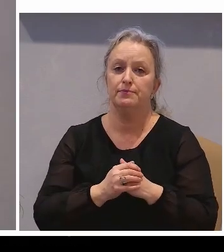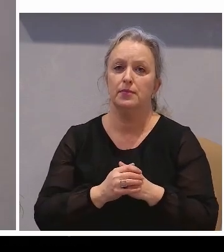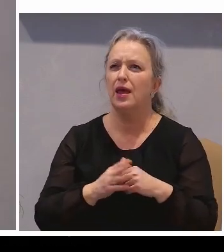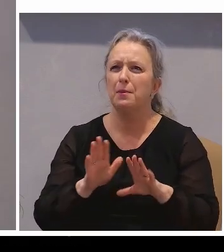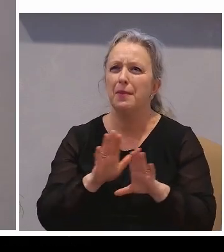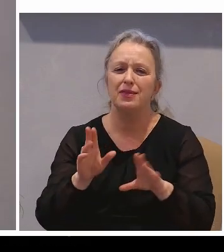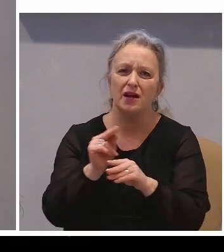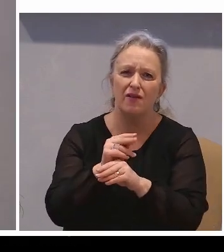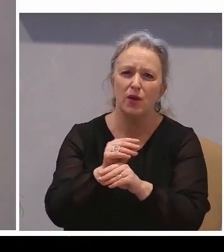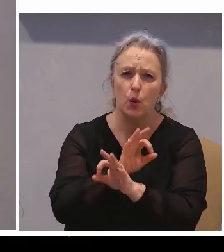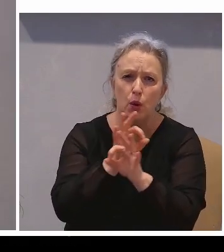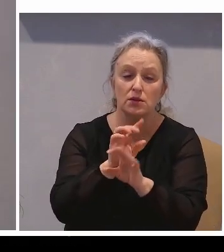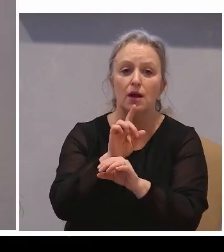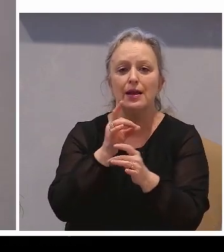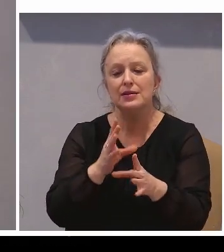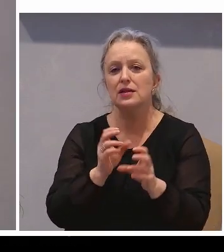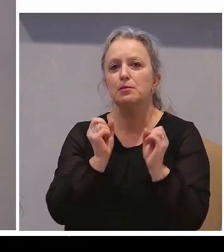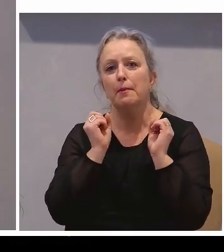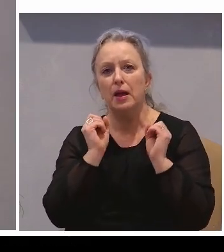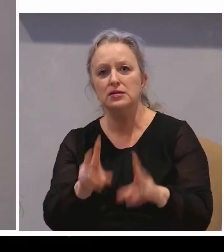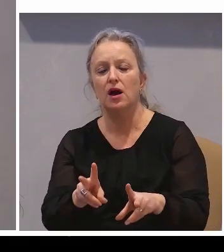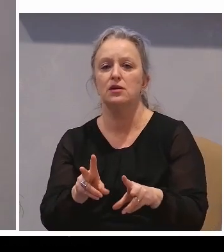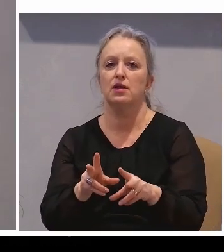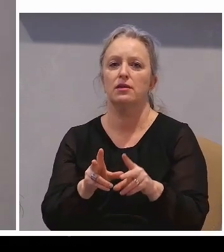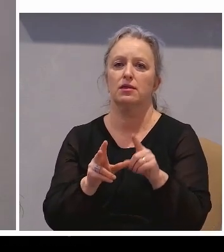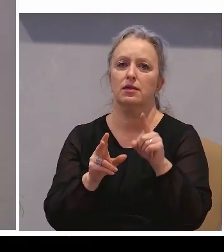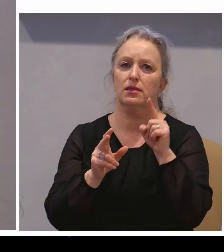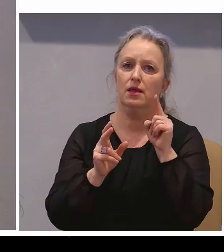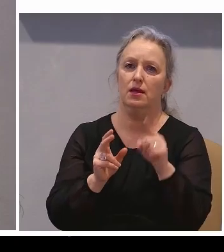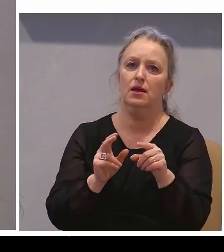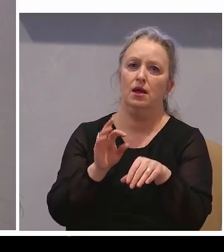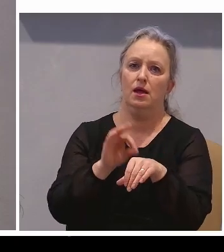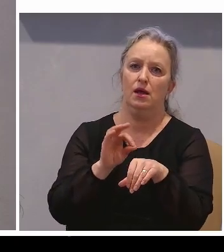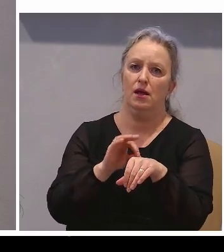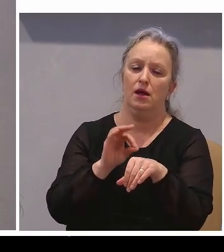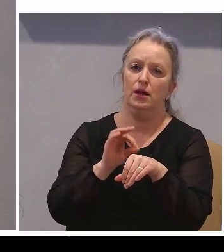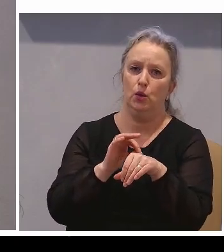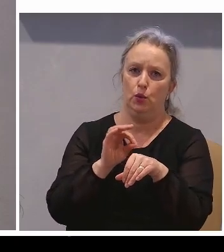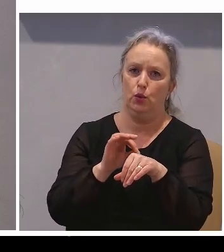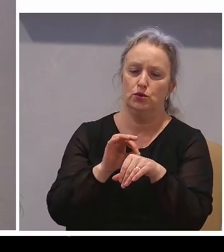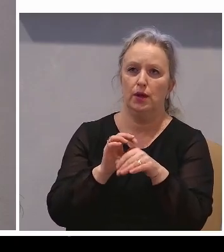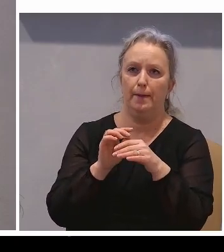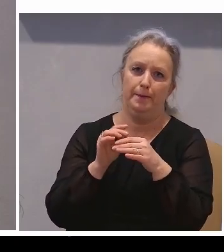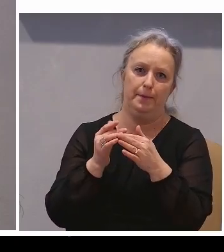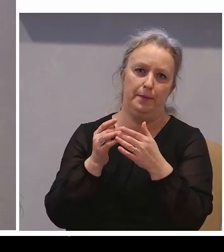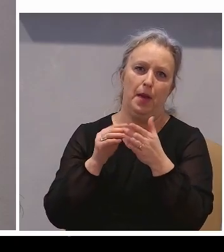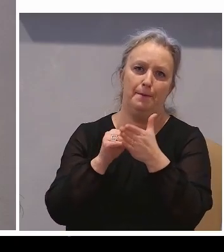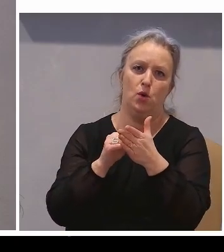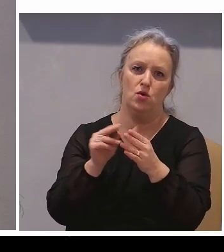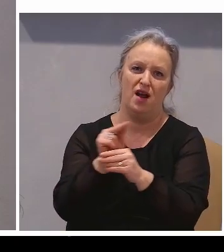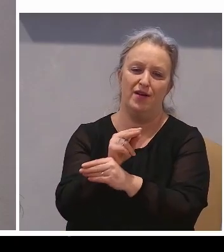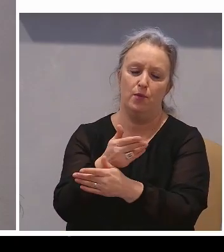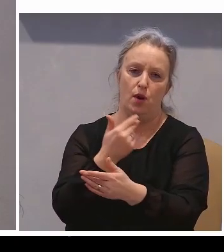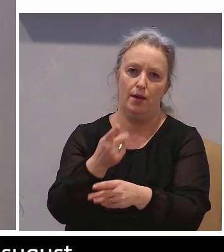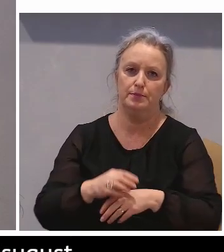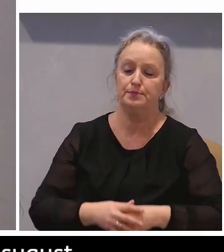ei without ole olnud any, spetsiaalset without the haigust specialized modifitseerivat ravi. drugs